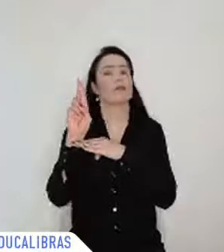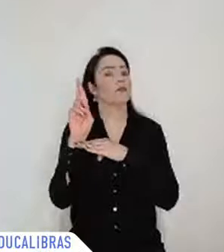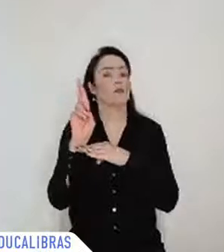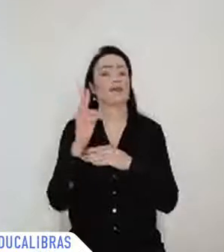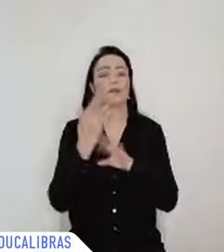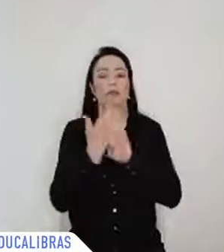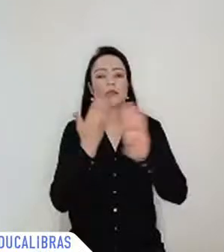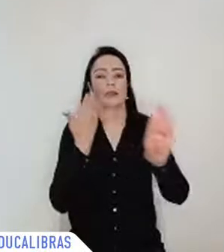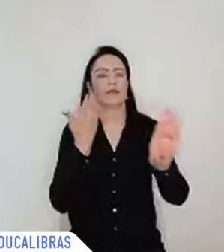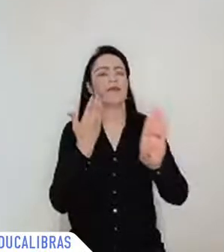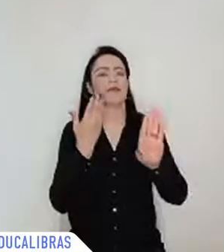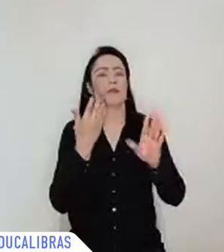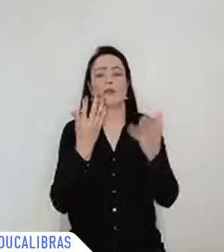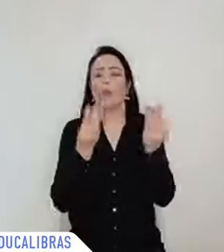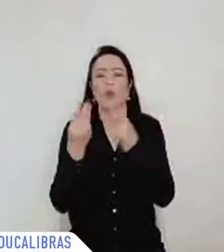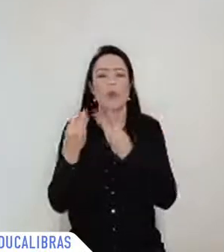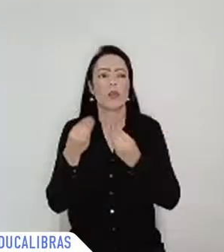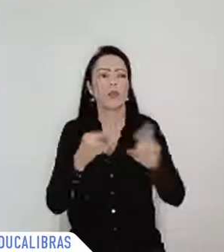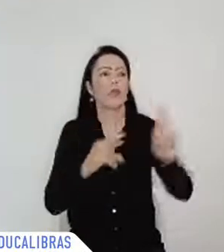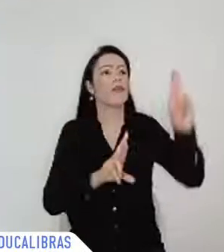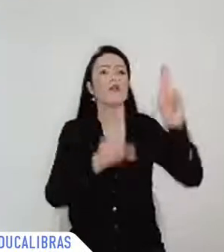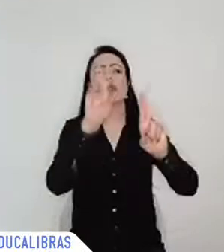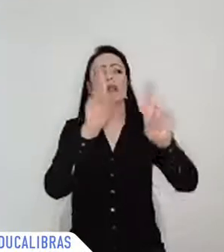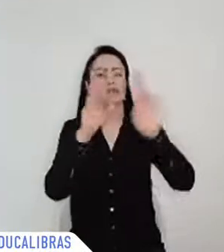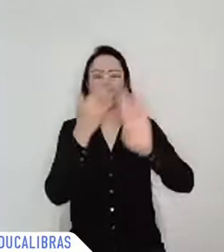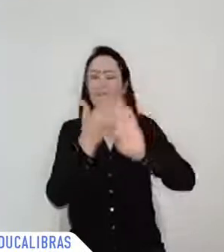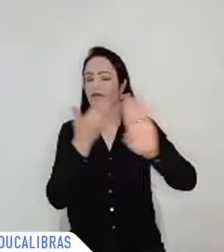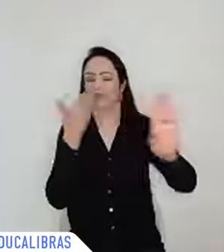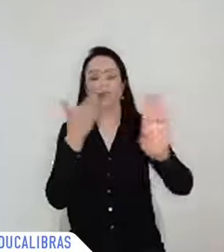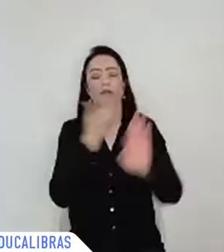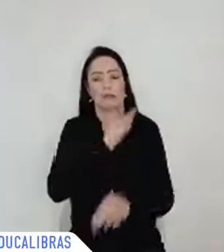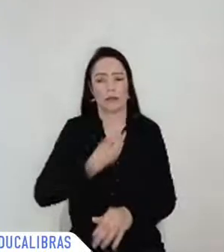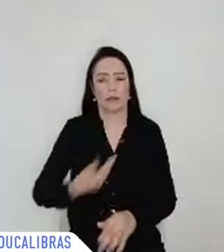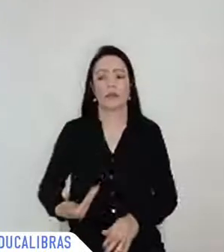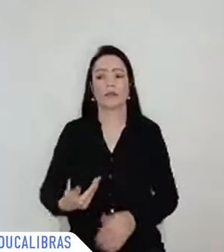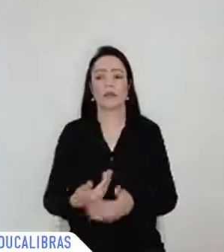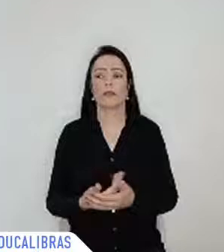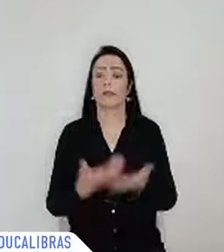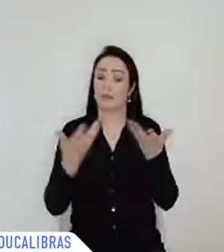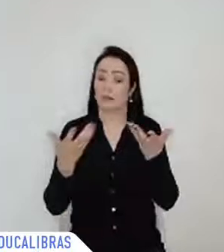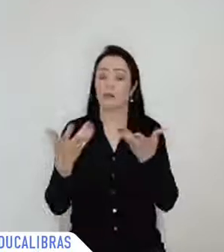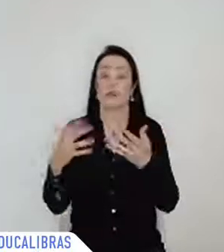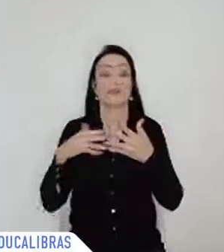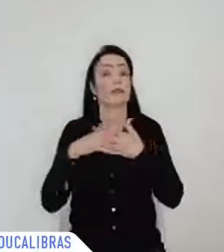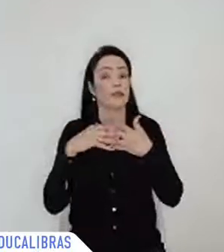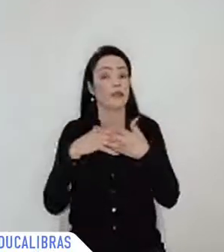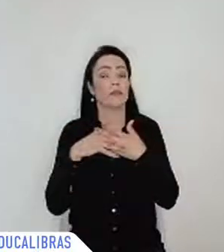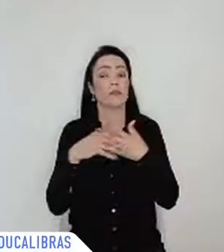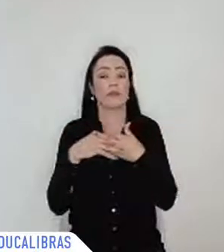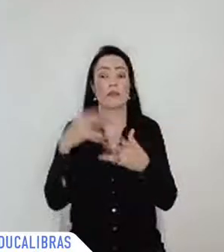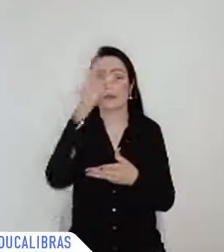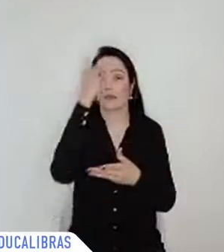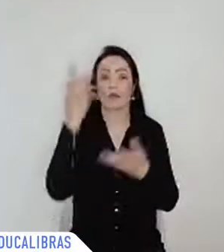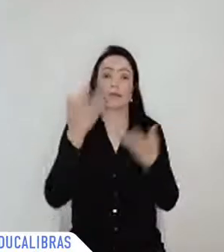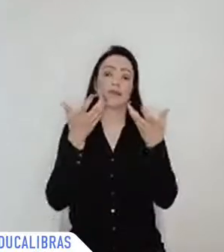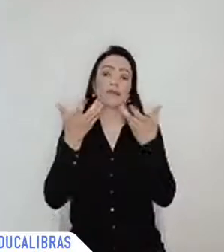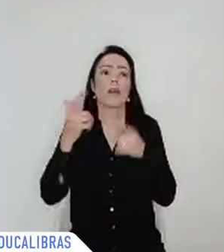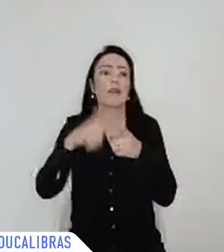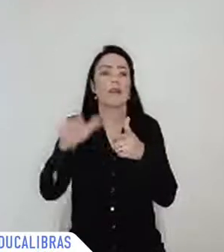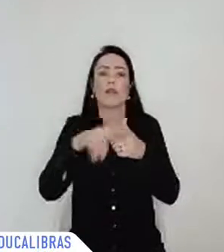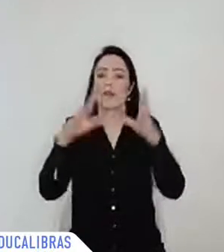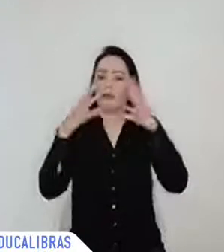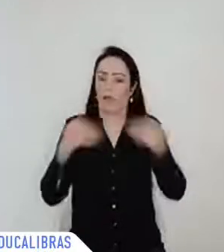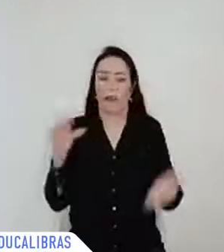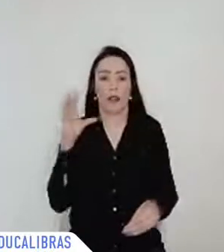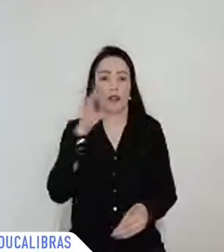of representative, and with big distancing between the citizen and the government,